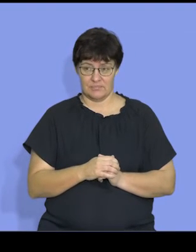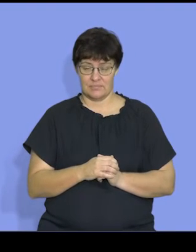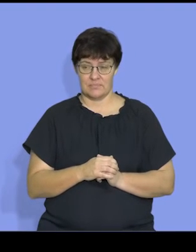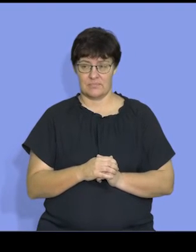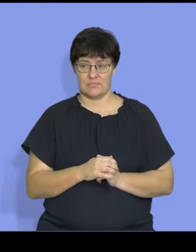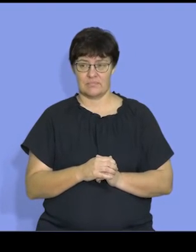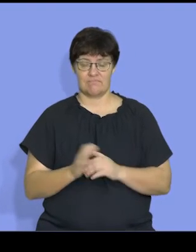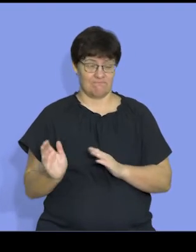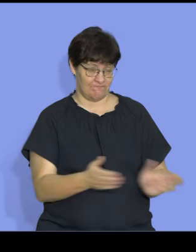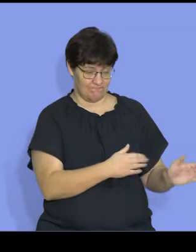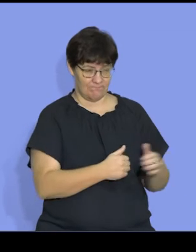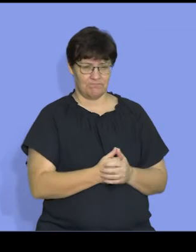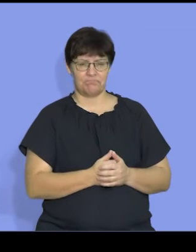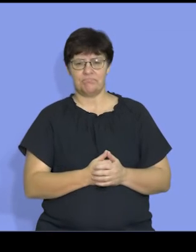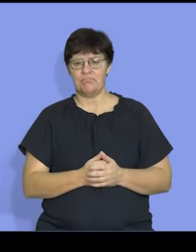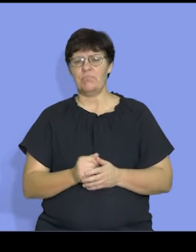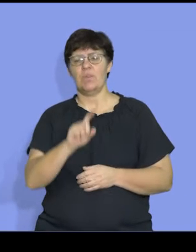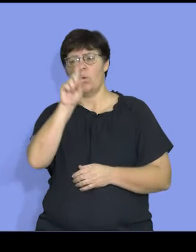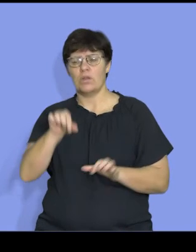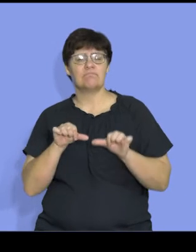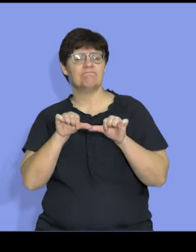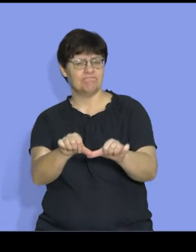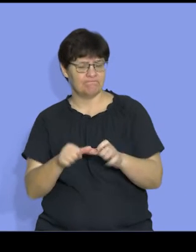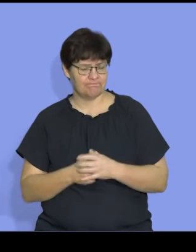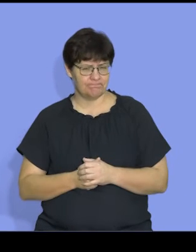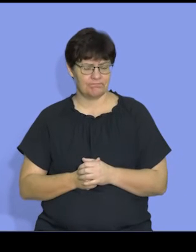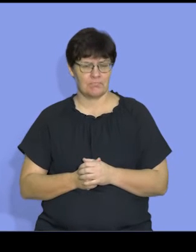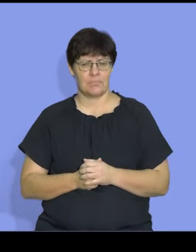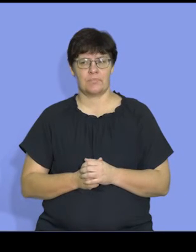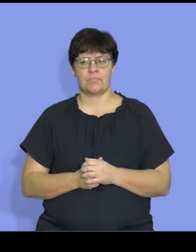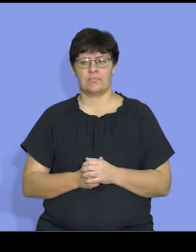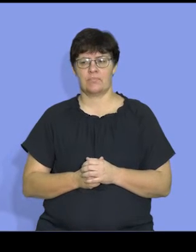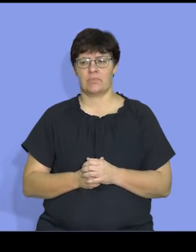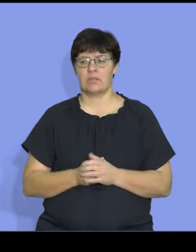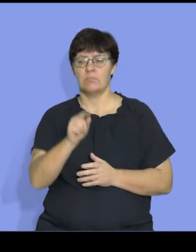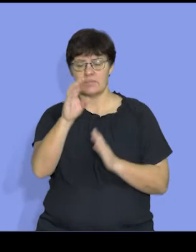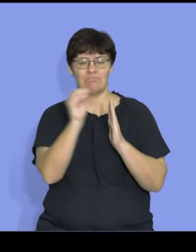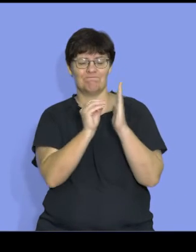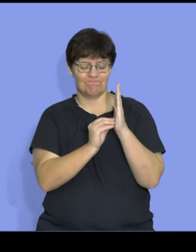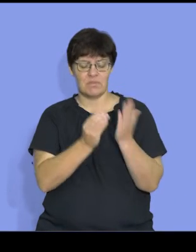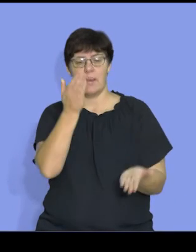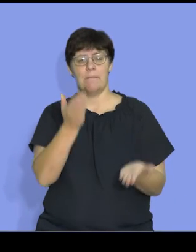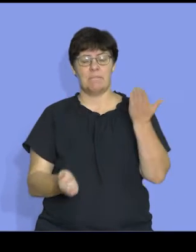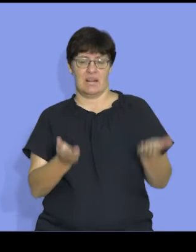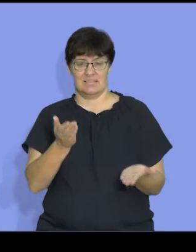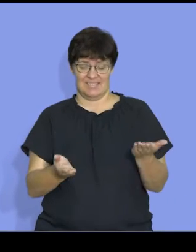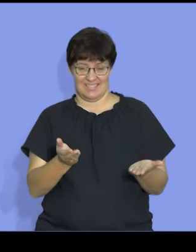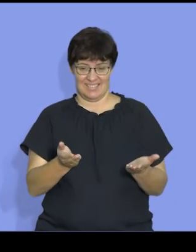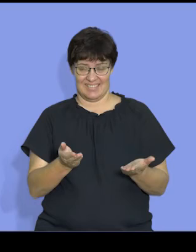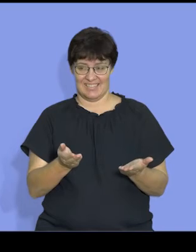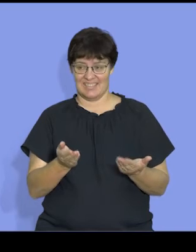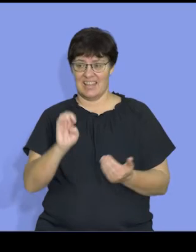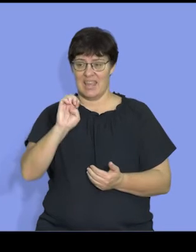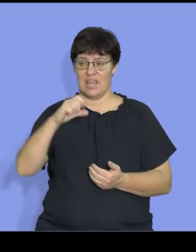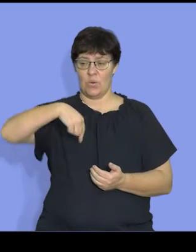right? Okay, then the question goes on and says, write down a balanced equation for this